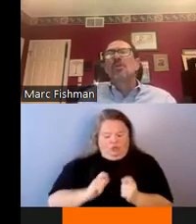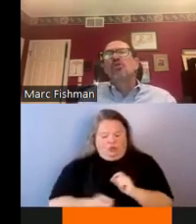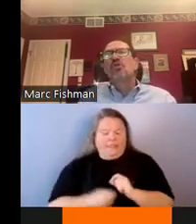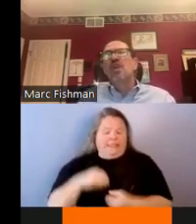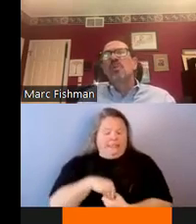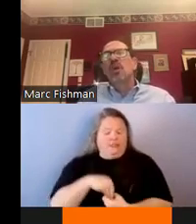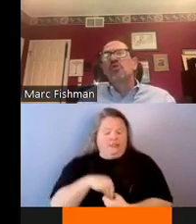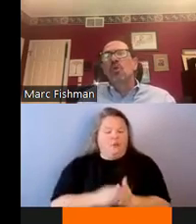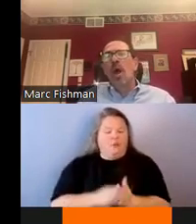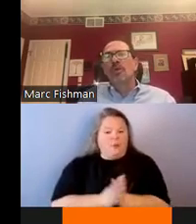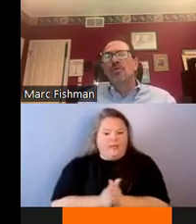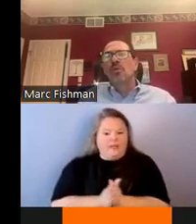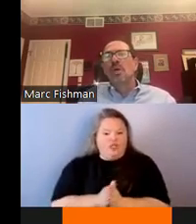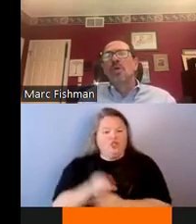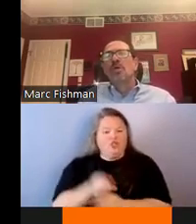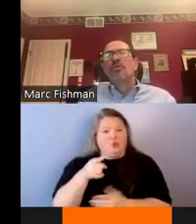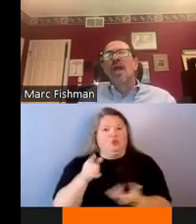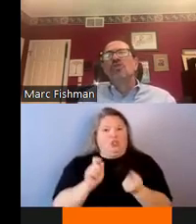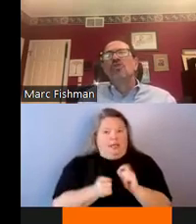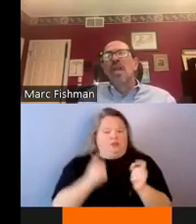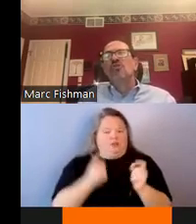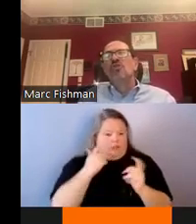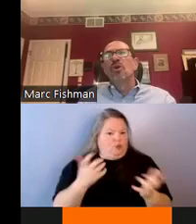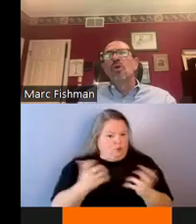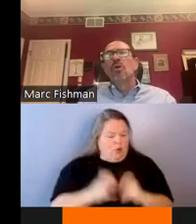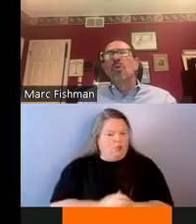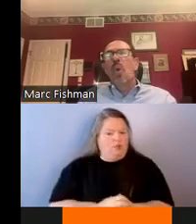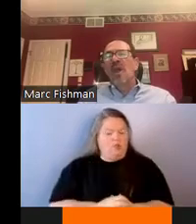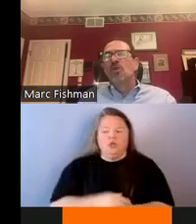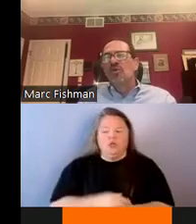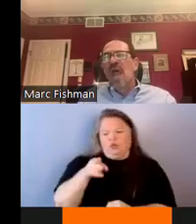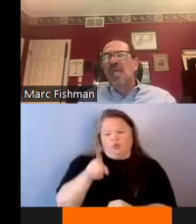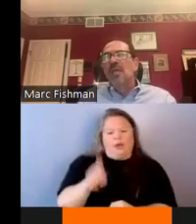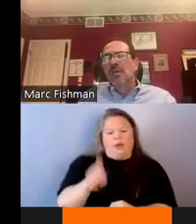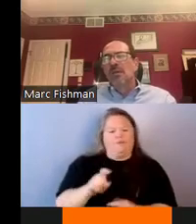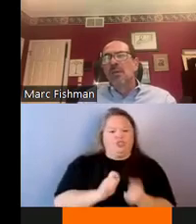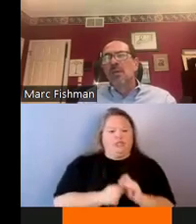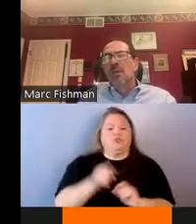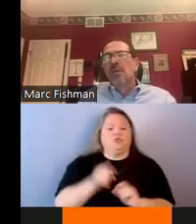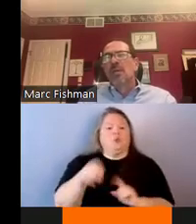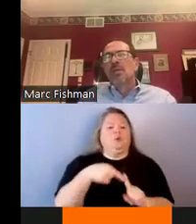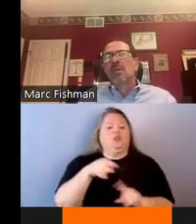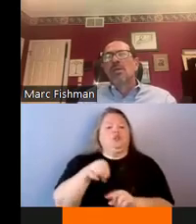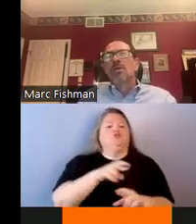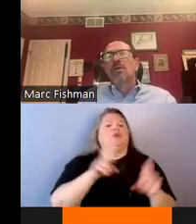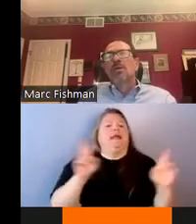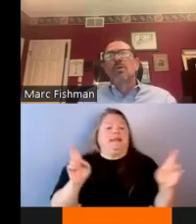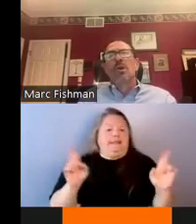motivation. You change because you want to. You've got to change when you're ready.